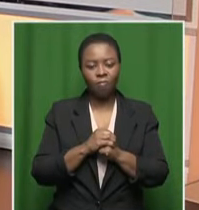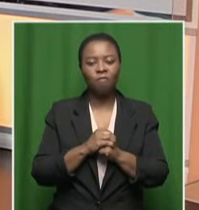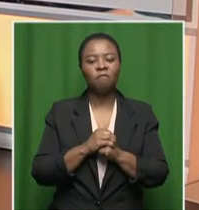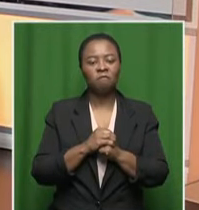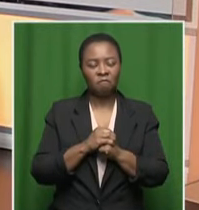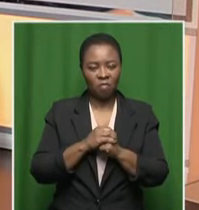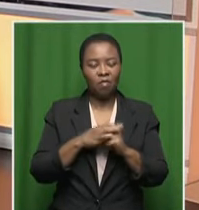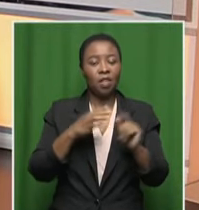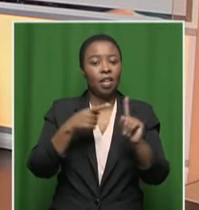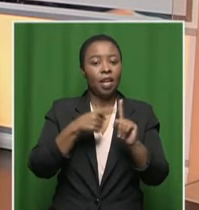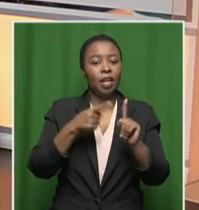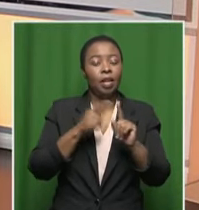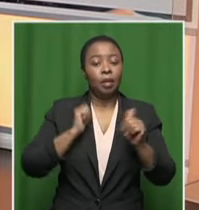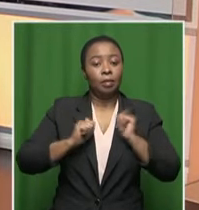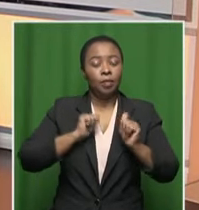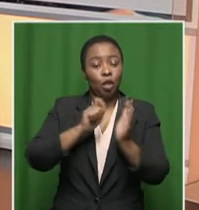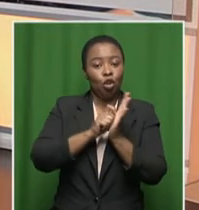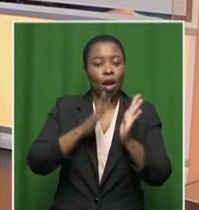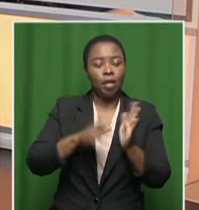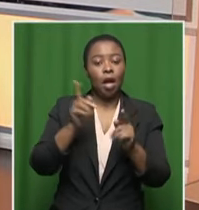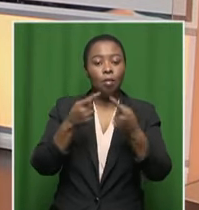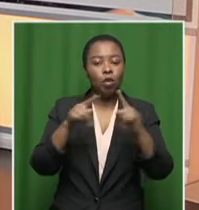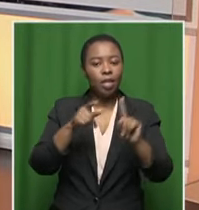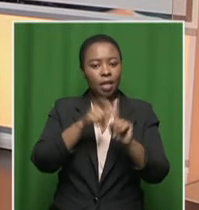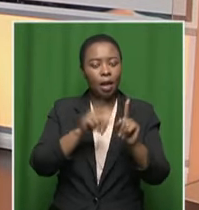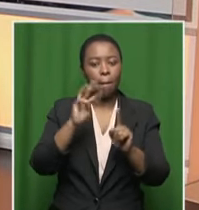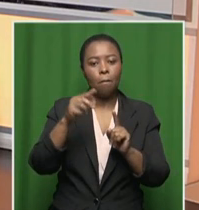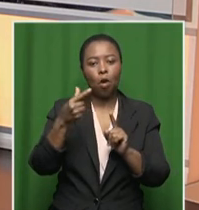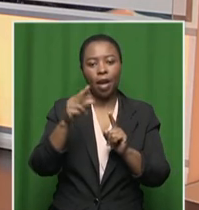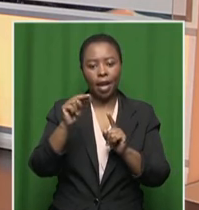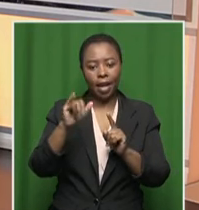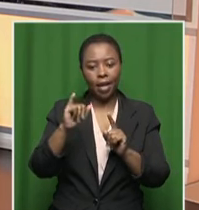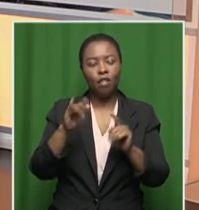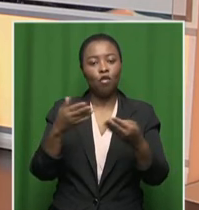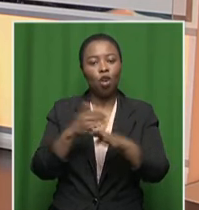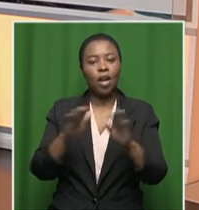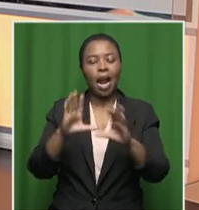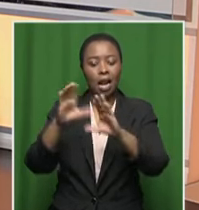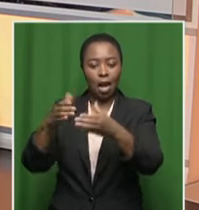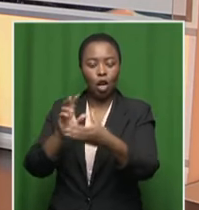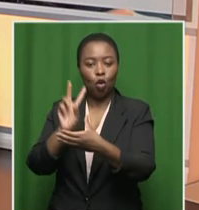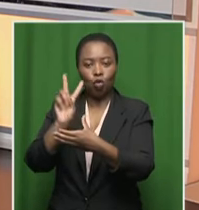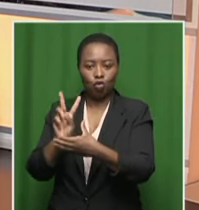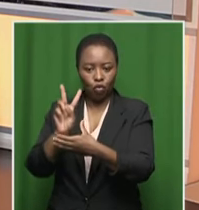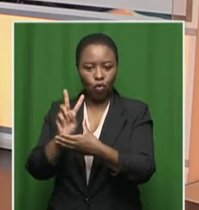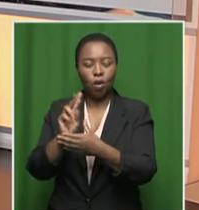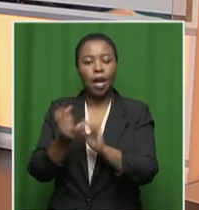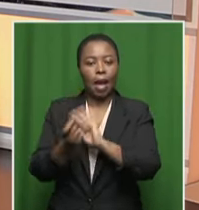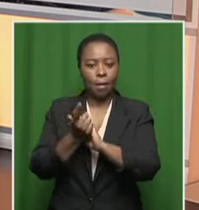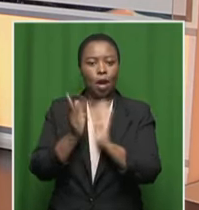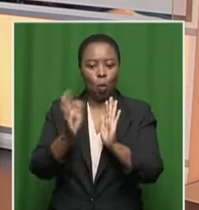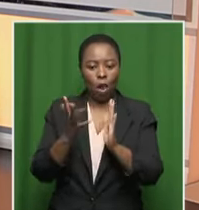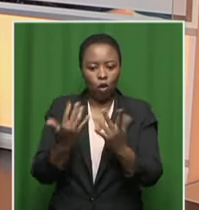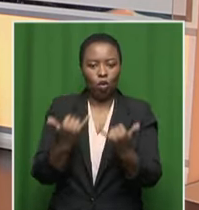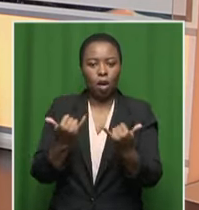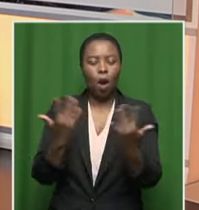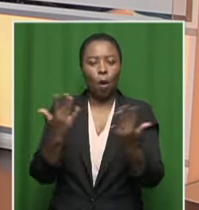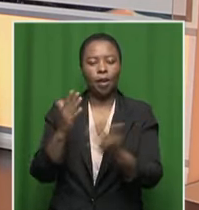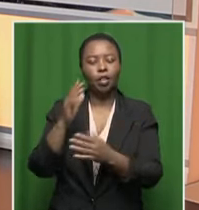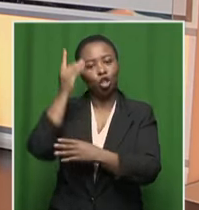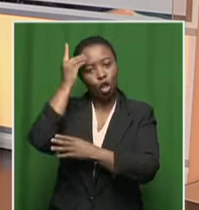Acclaimed playwright and musician Mbongeni Ngema, special provincial official funeral category 2, will take place today at the Durban